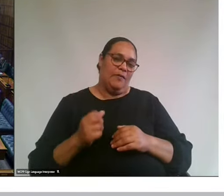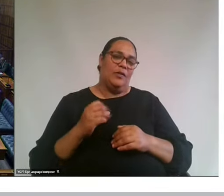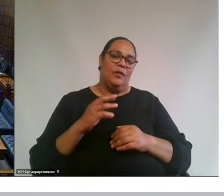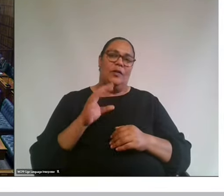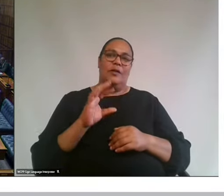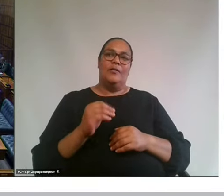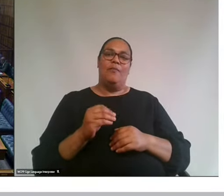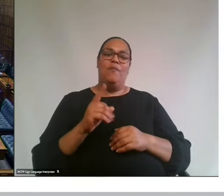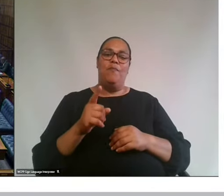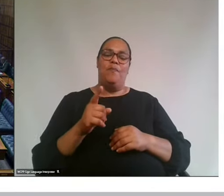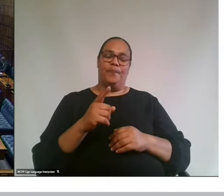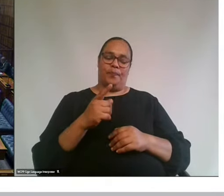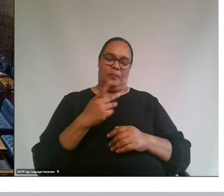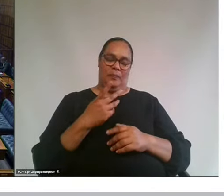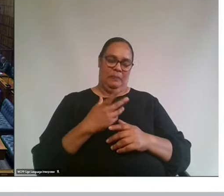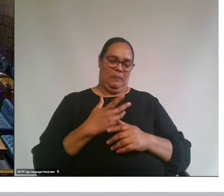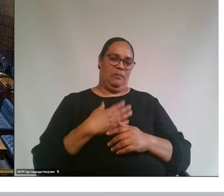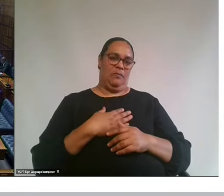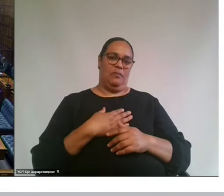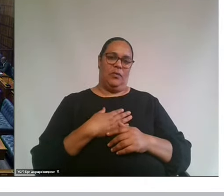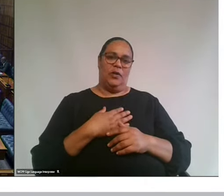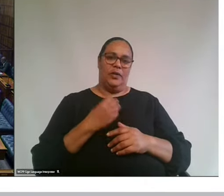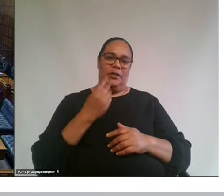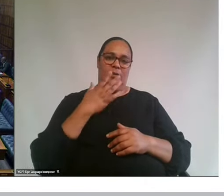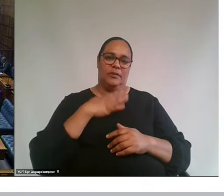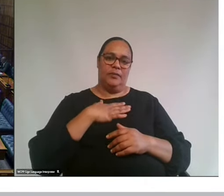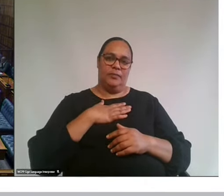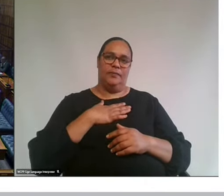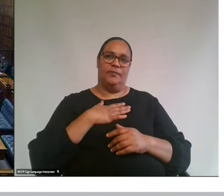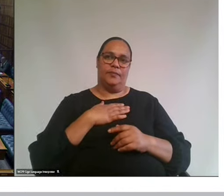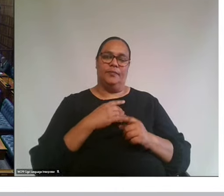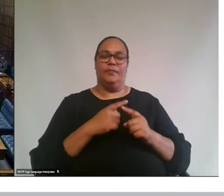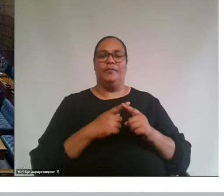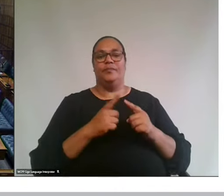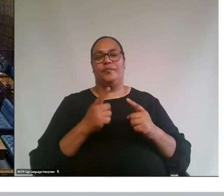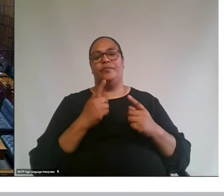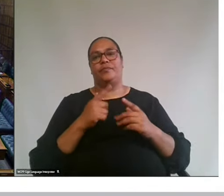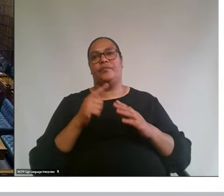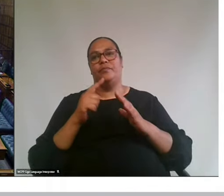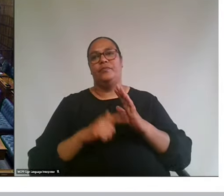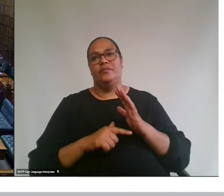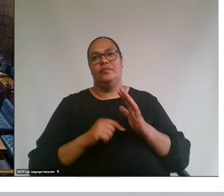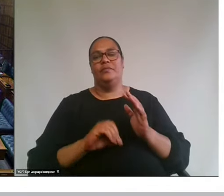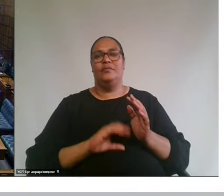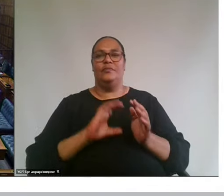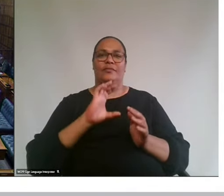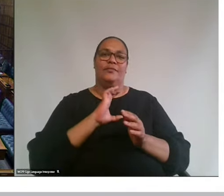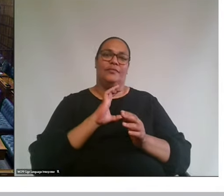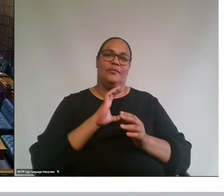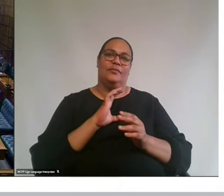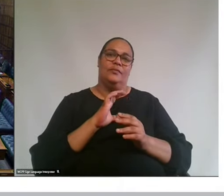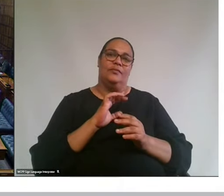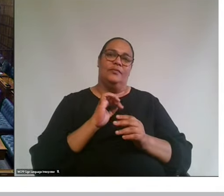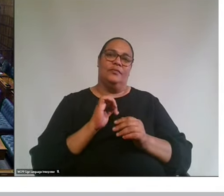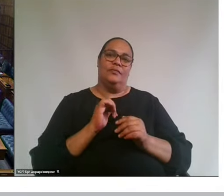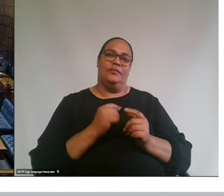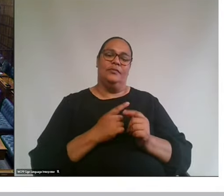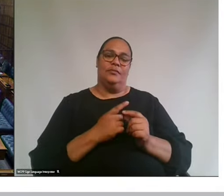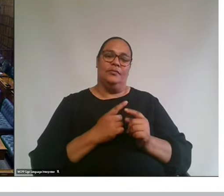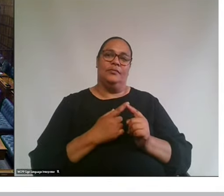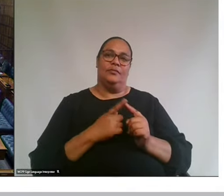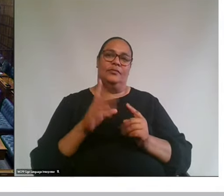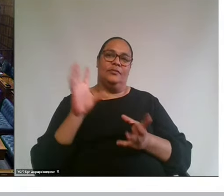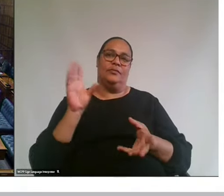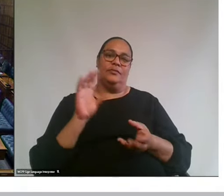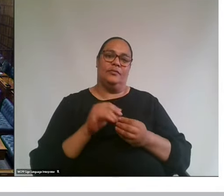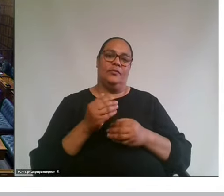on effect of that um uh you know lowered confidence in our economy that that that we spoke of